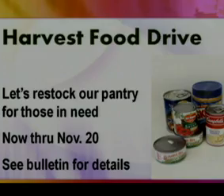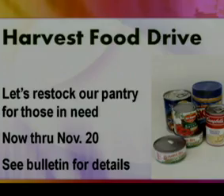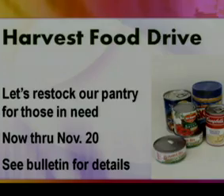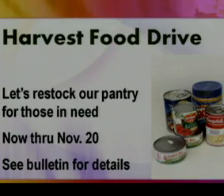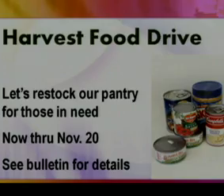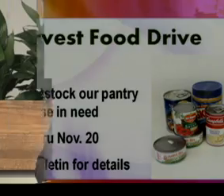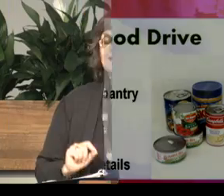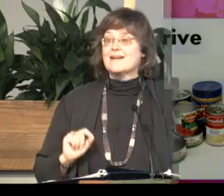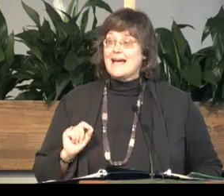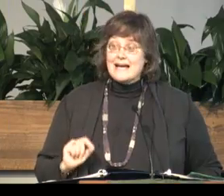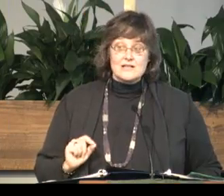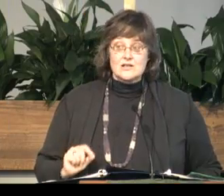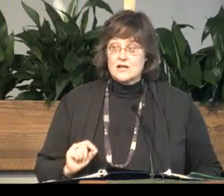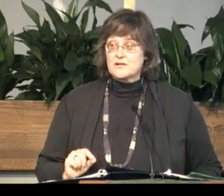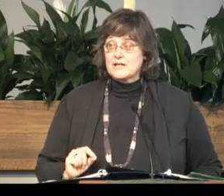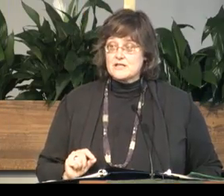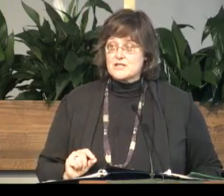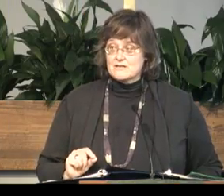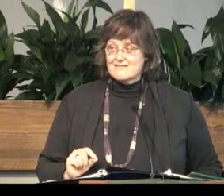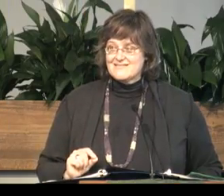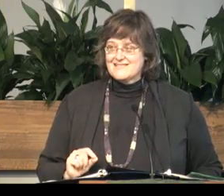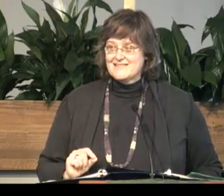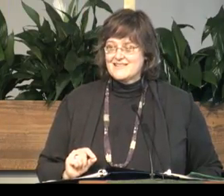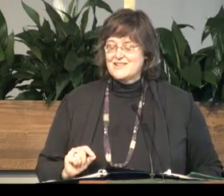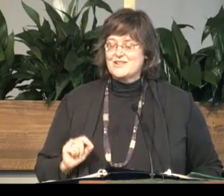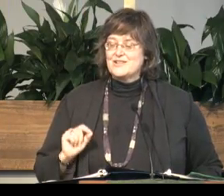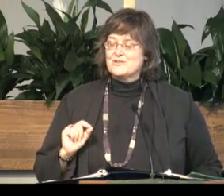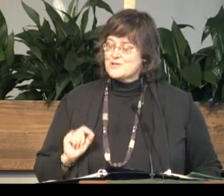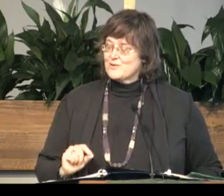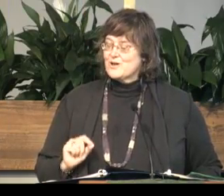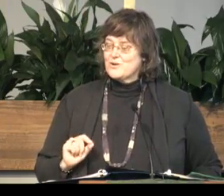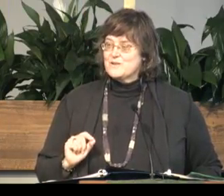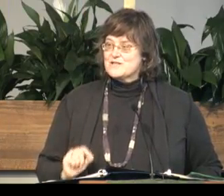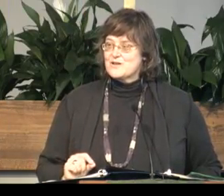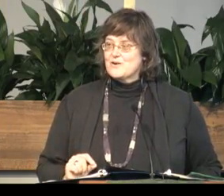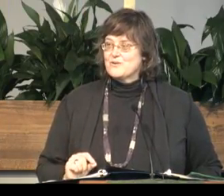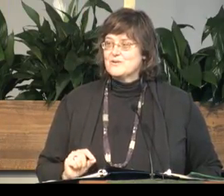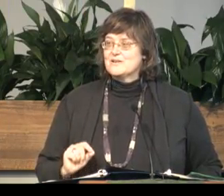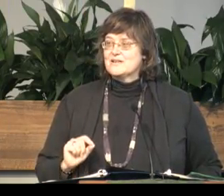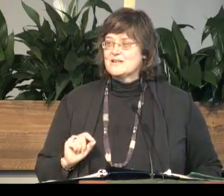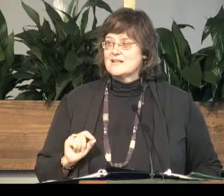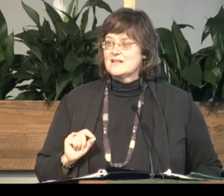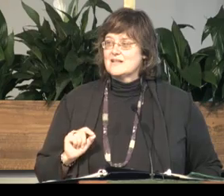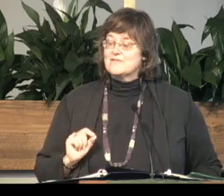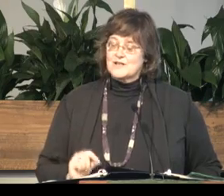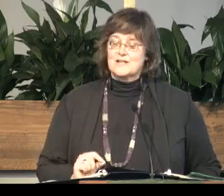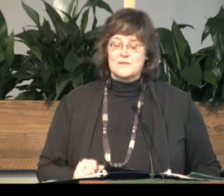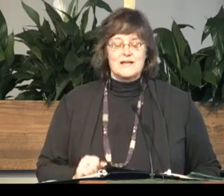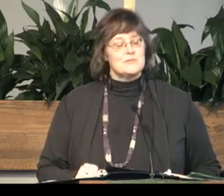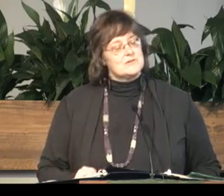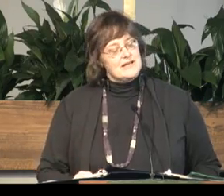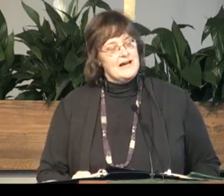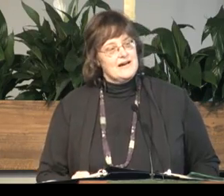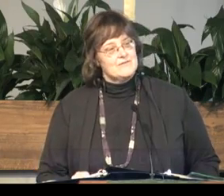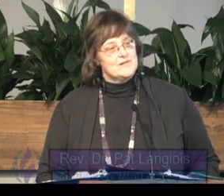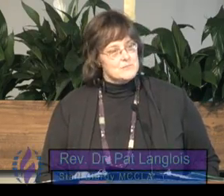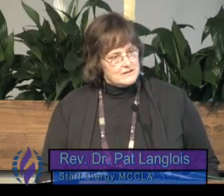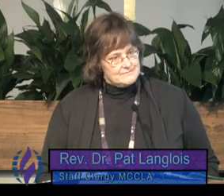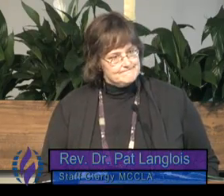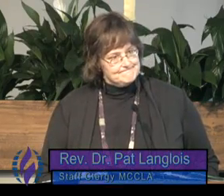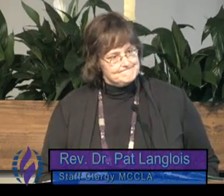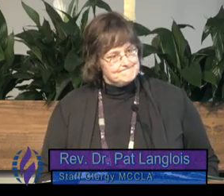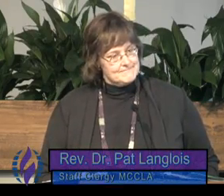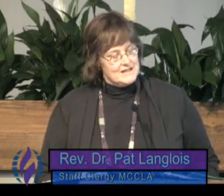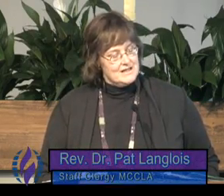in our community and our congregation who don't always know if they're going to be able to have a